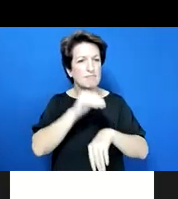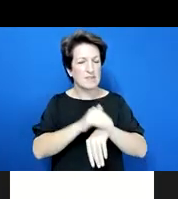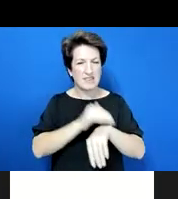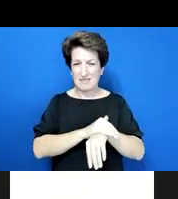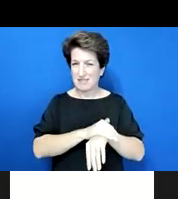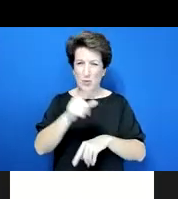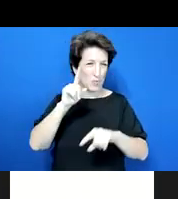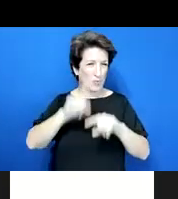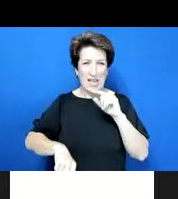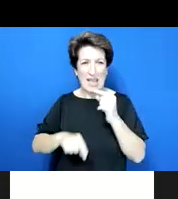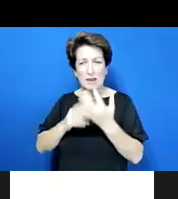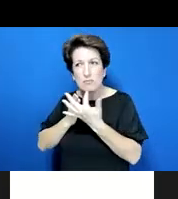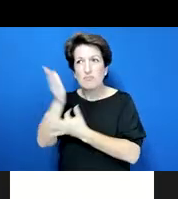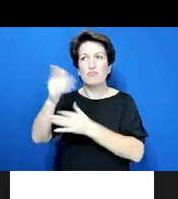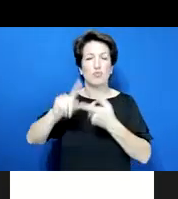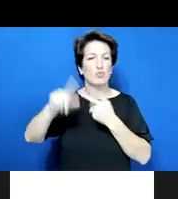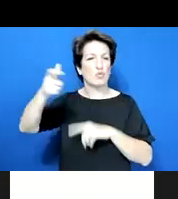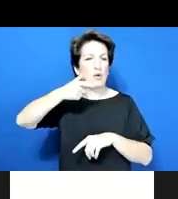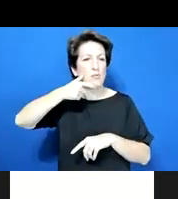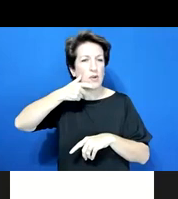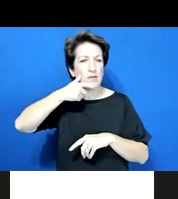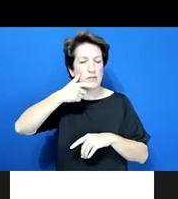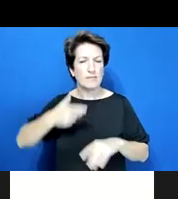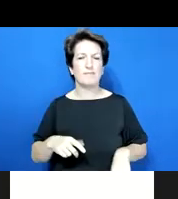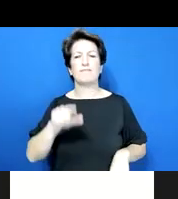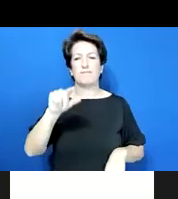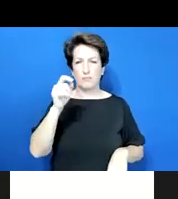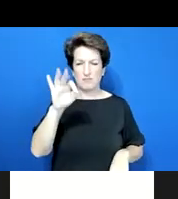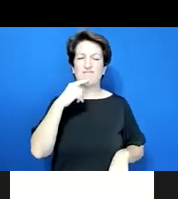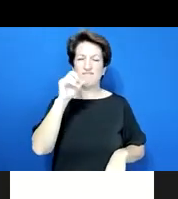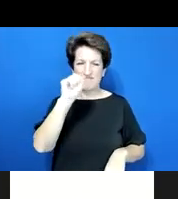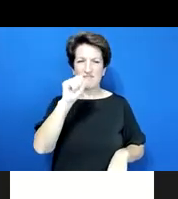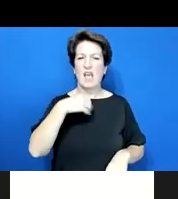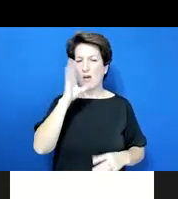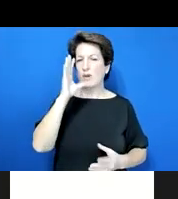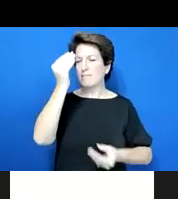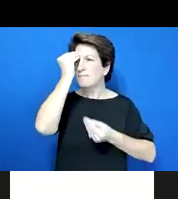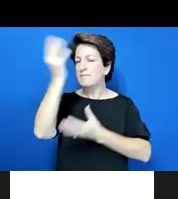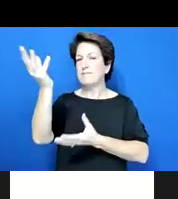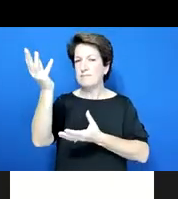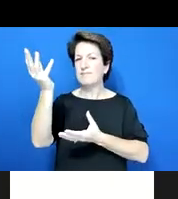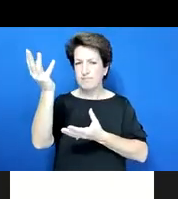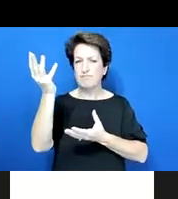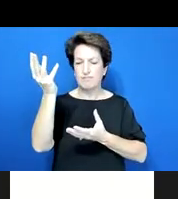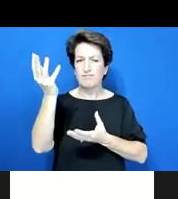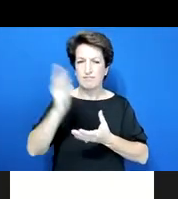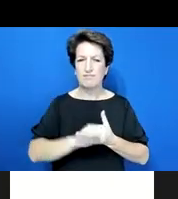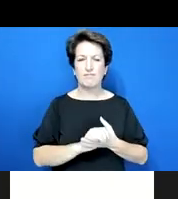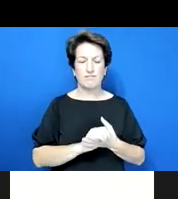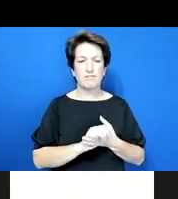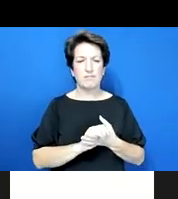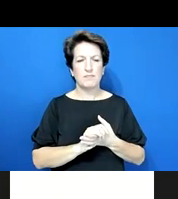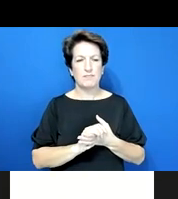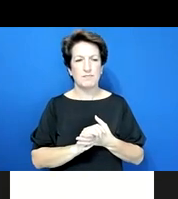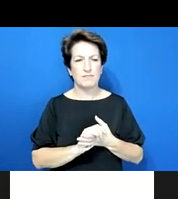possible. Right, and I hear that. I have heard that before. I will bring that comment back. And you know, I just